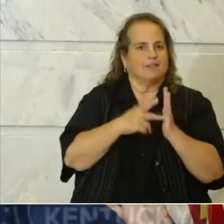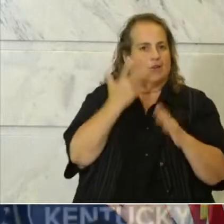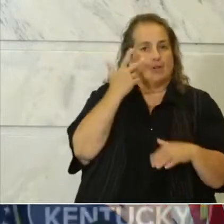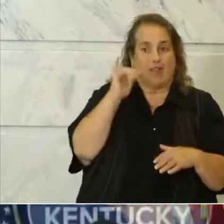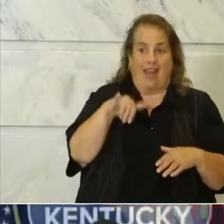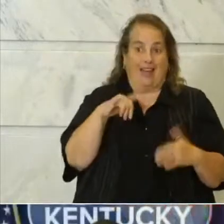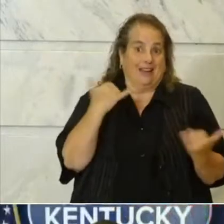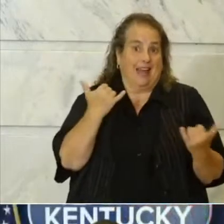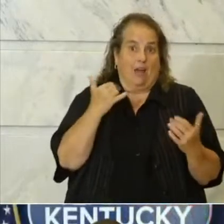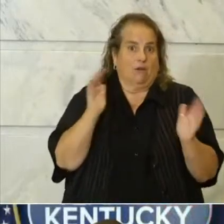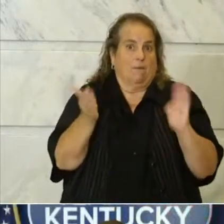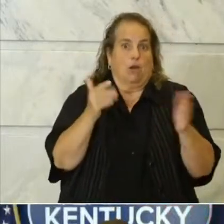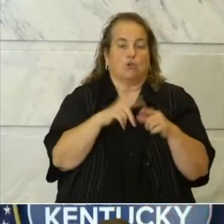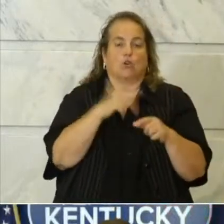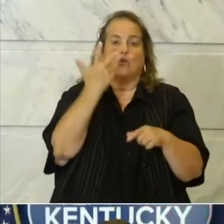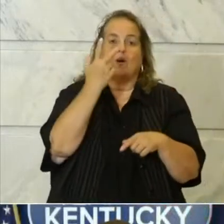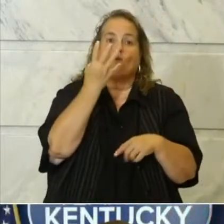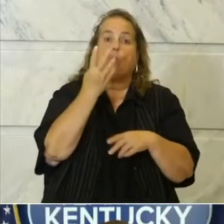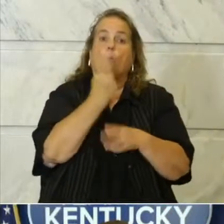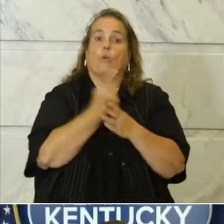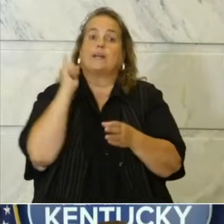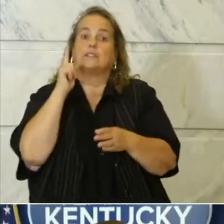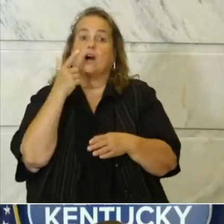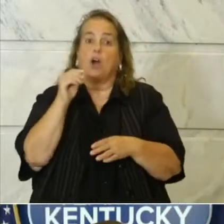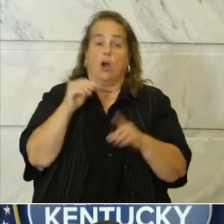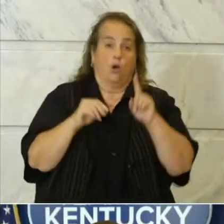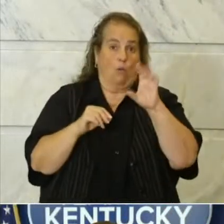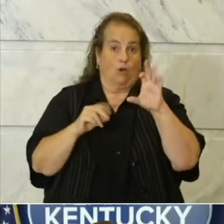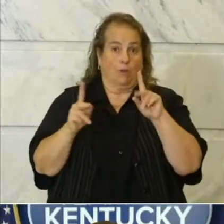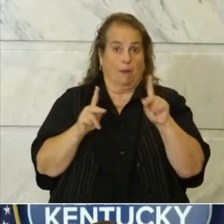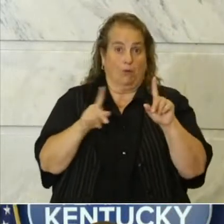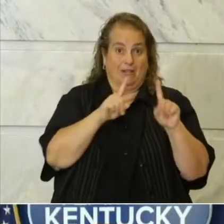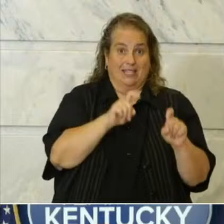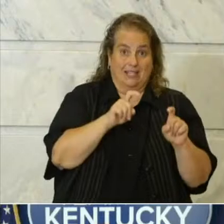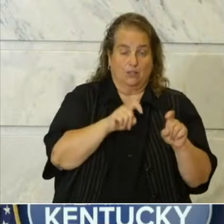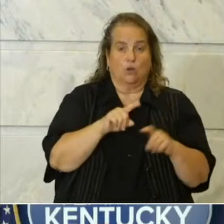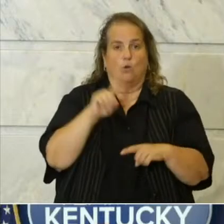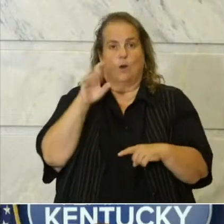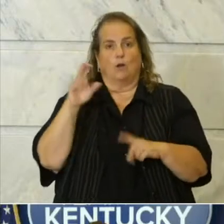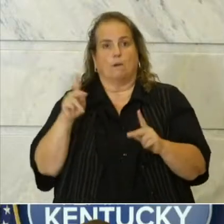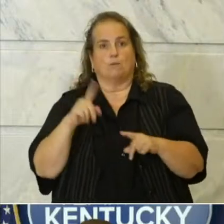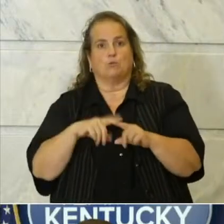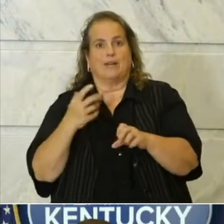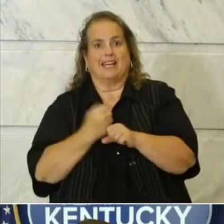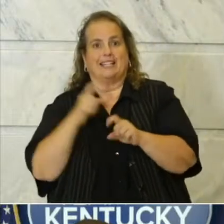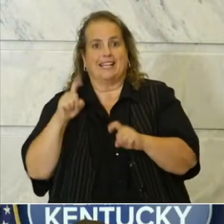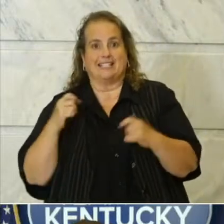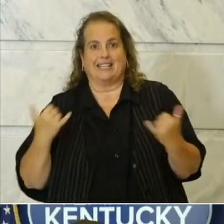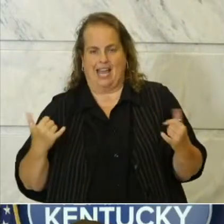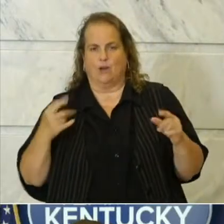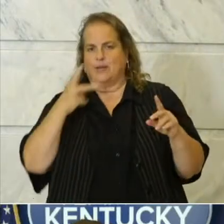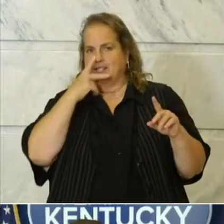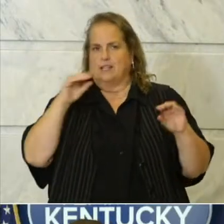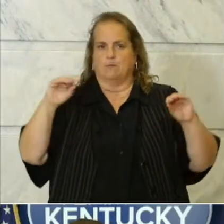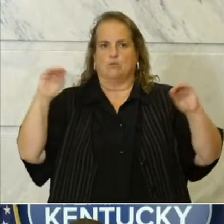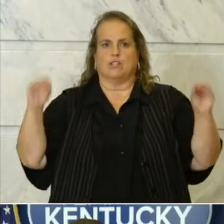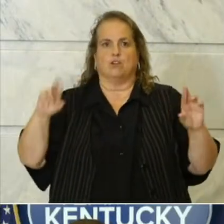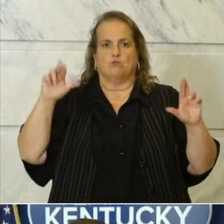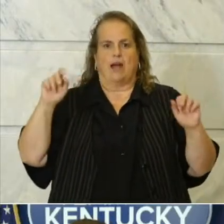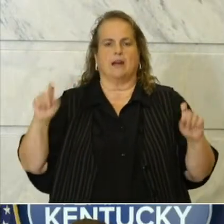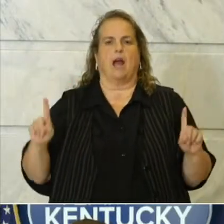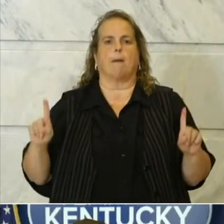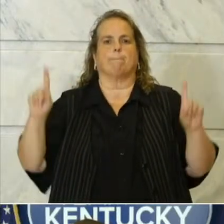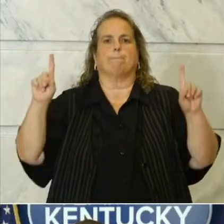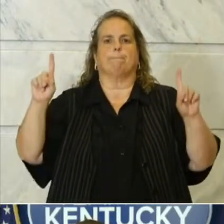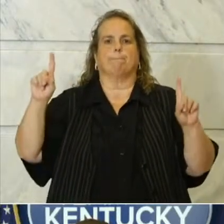weeks ago when you compare 100 people who get tested to 100 people who get tested. But the answer and why we chose that source is it's easy to